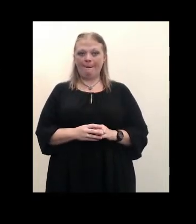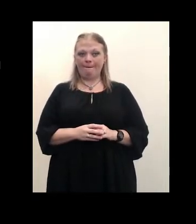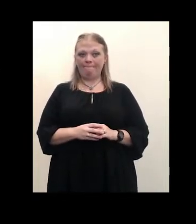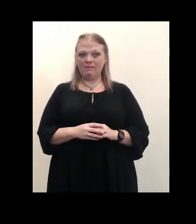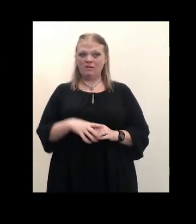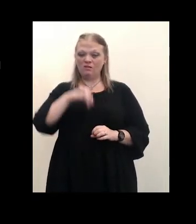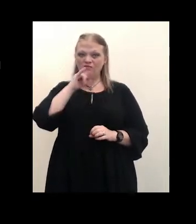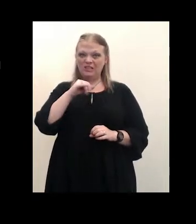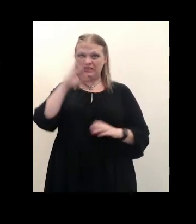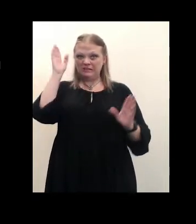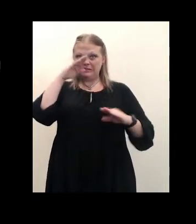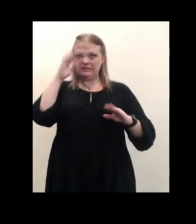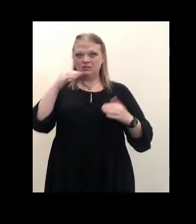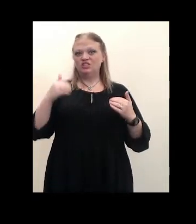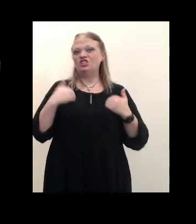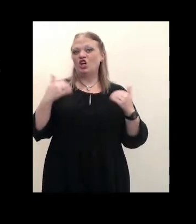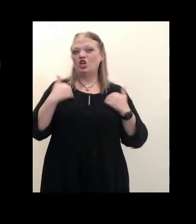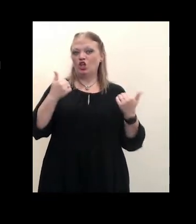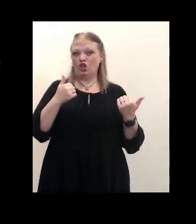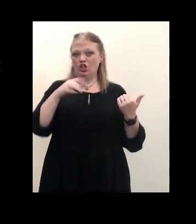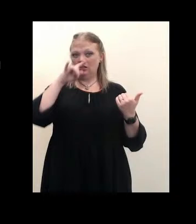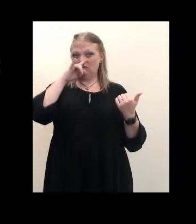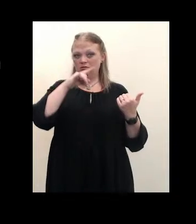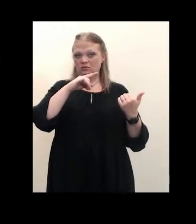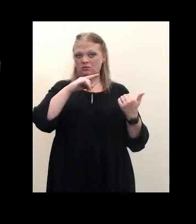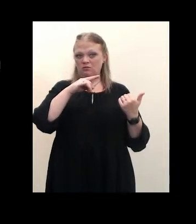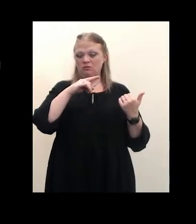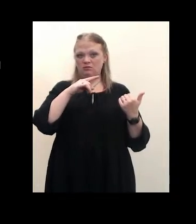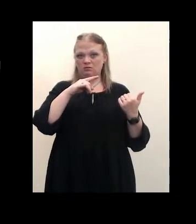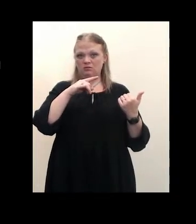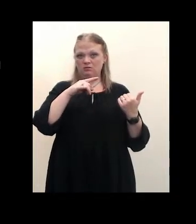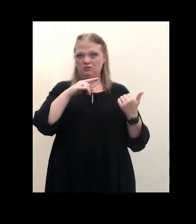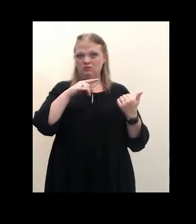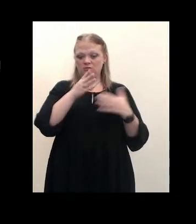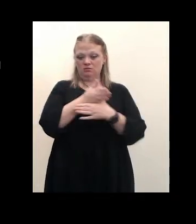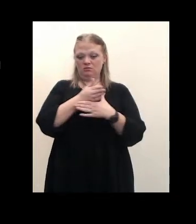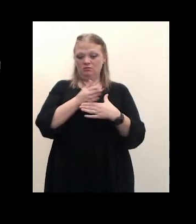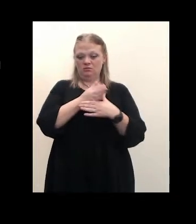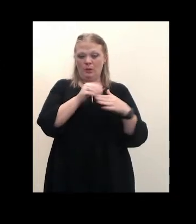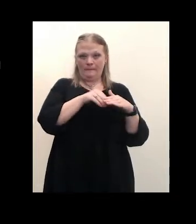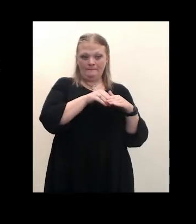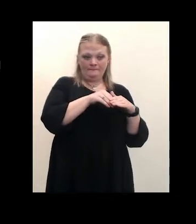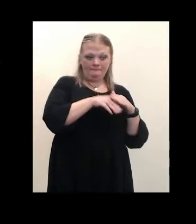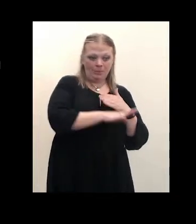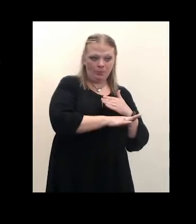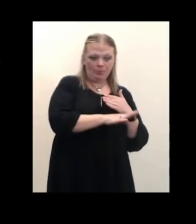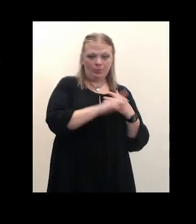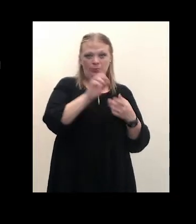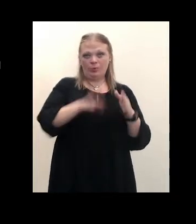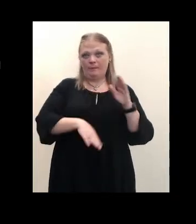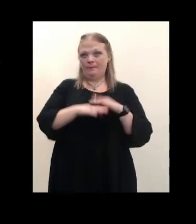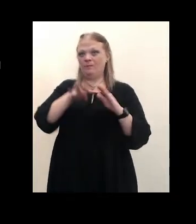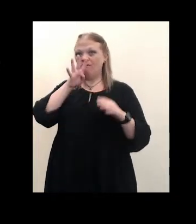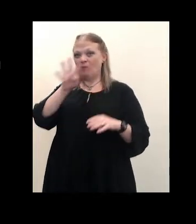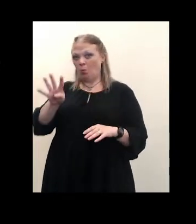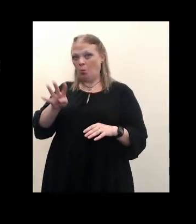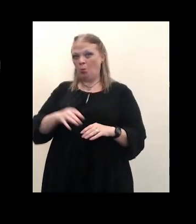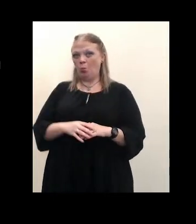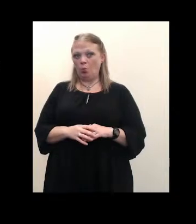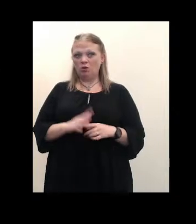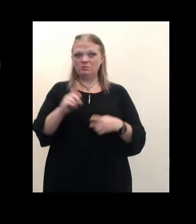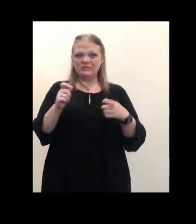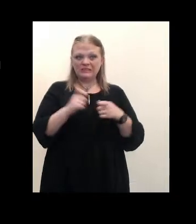younger kids, the kids between the ages of newborns to 4 years of age, especially those that are